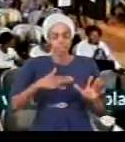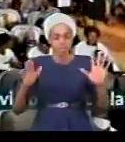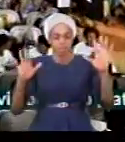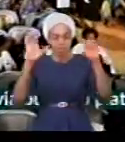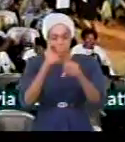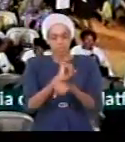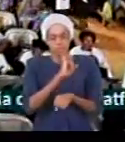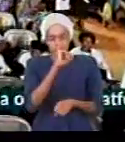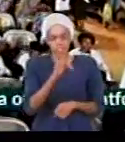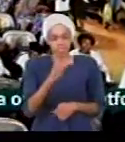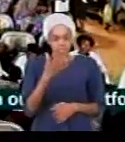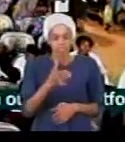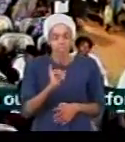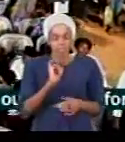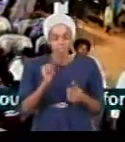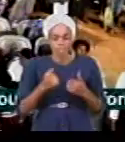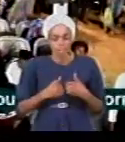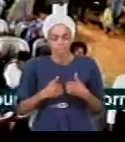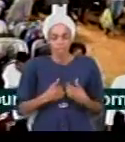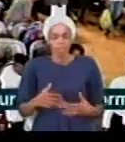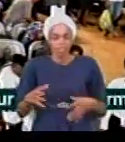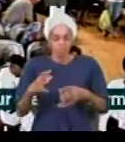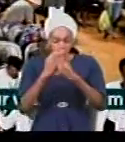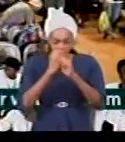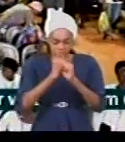If you have received, come forward now.